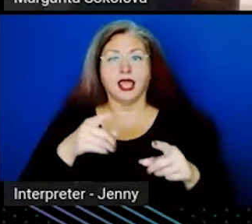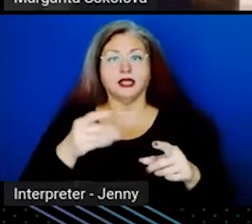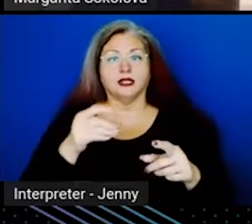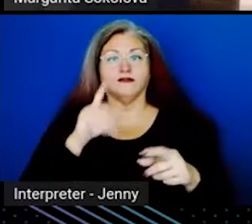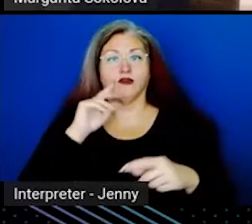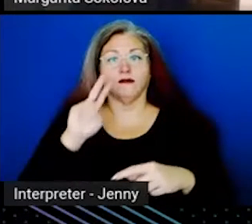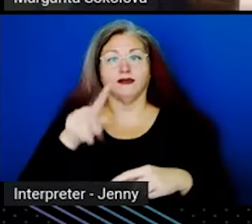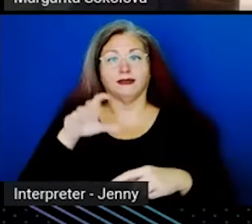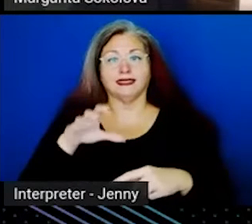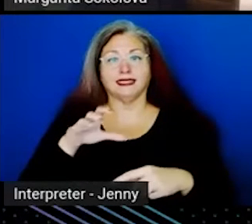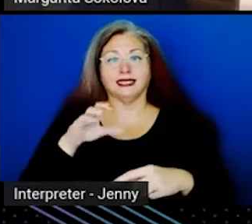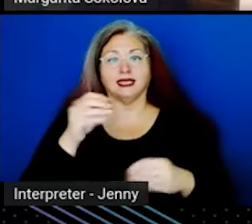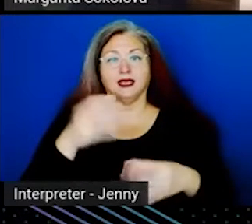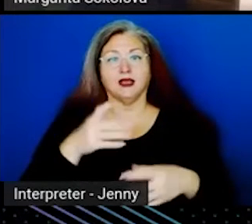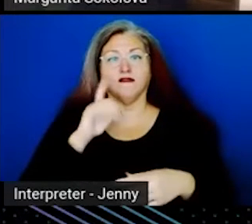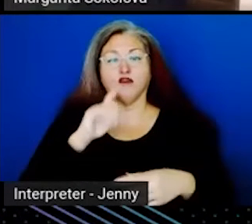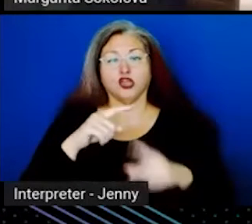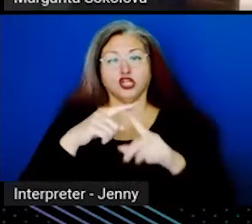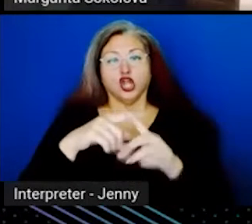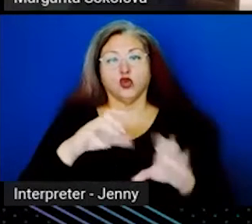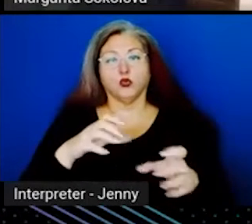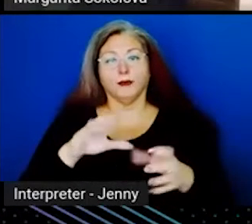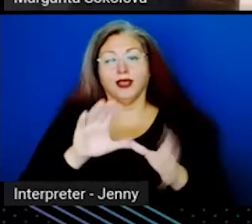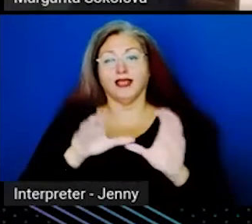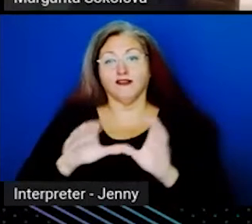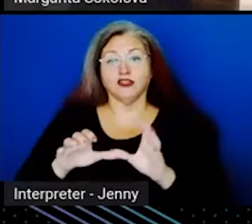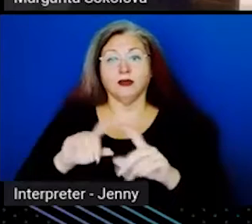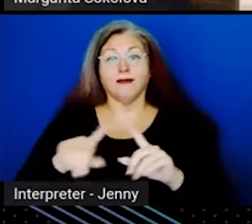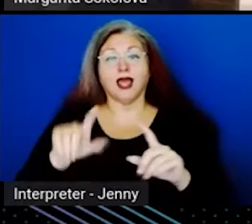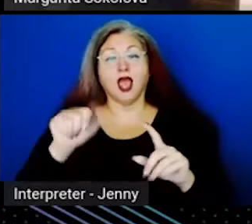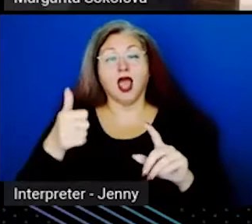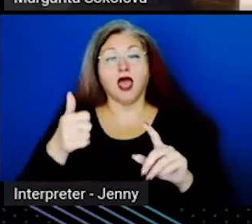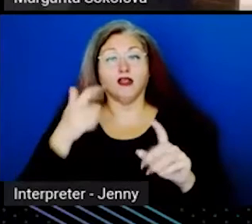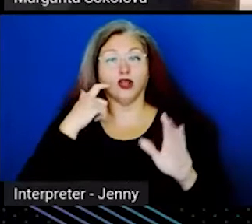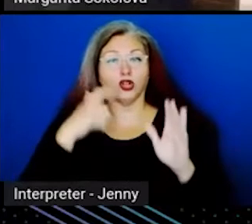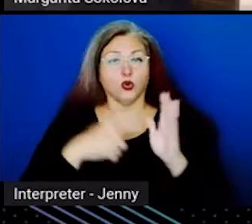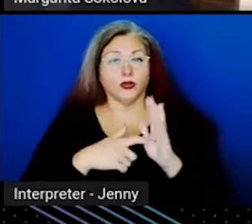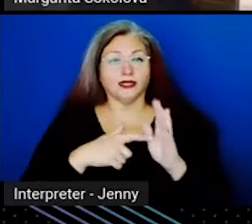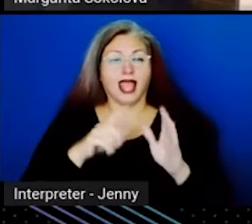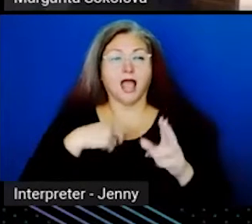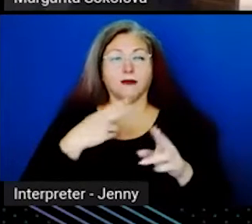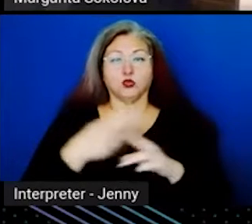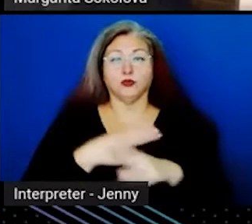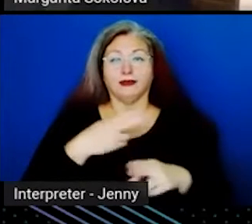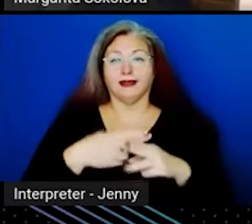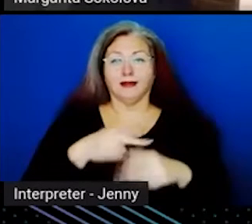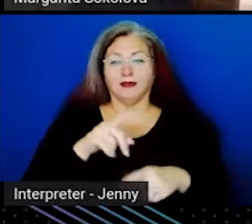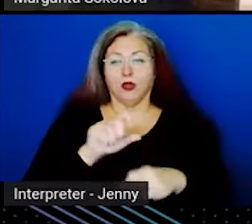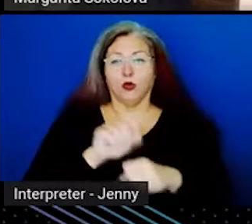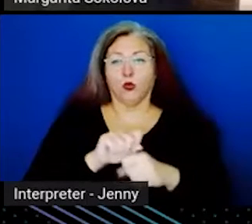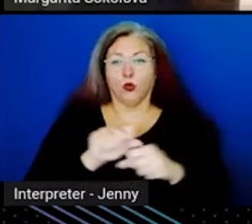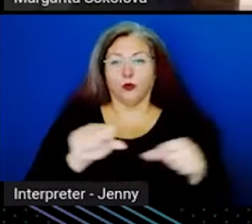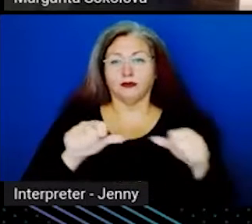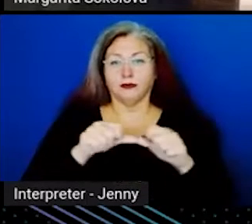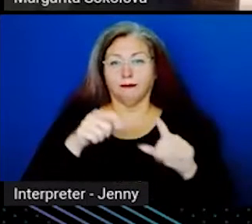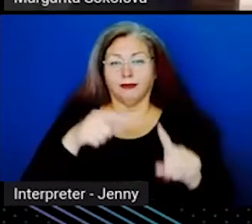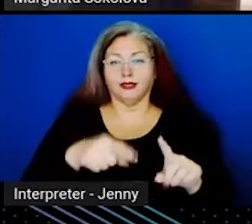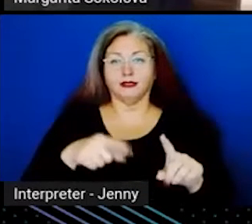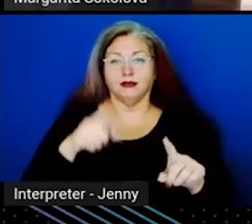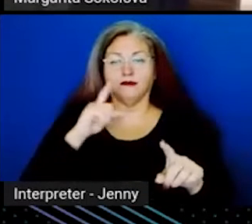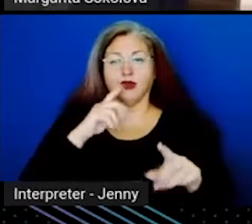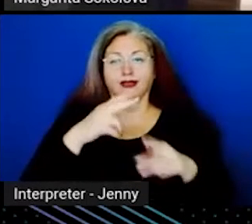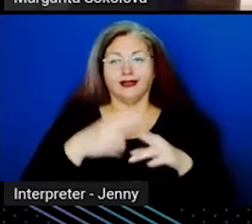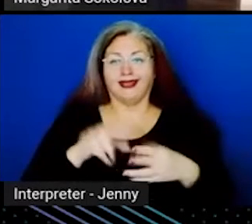configuration. Now, the other thing you'll notice is that I'm actually using the name of the workspace to name all of